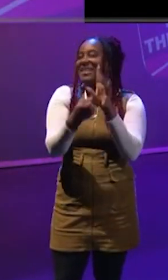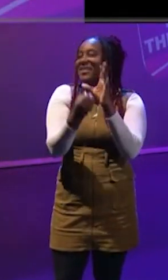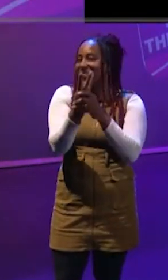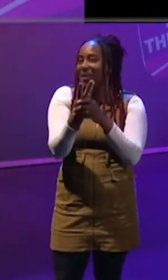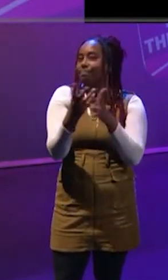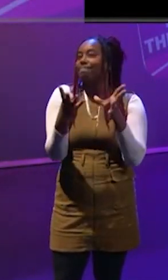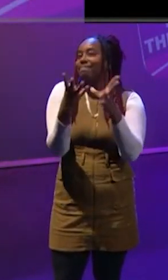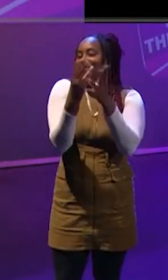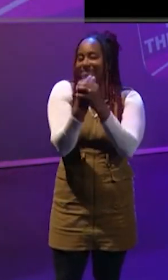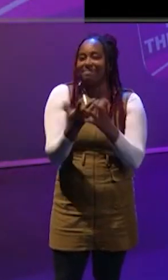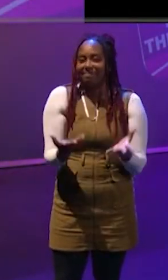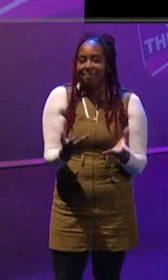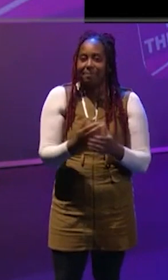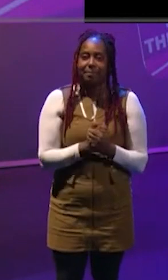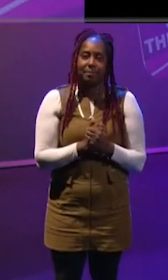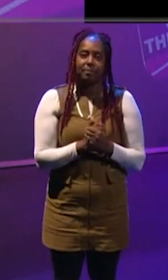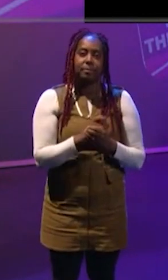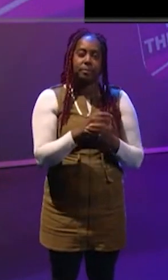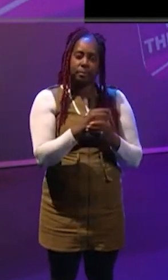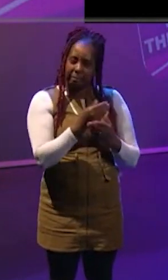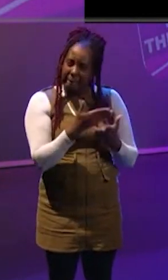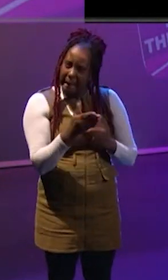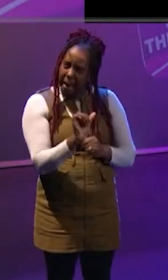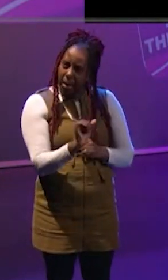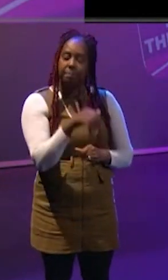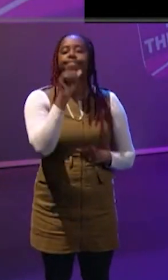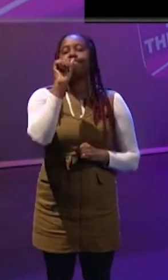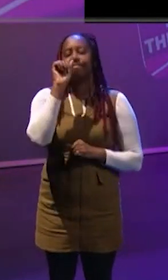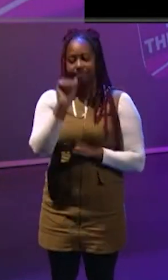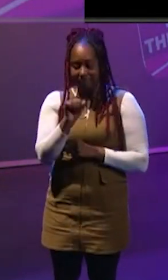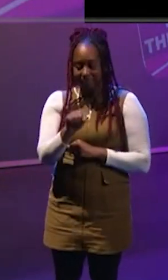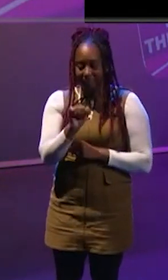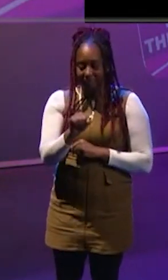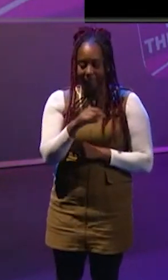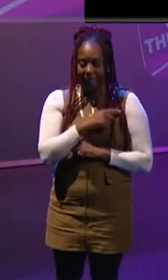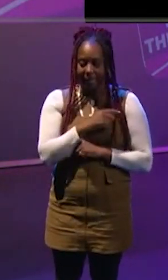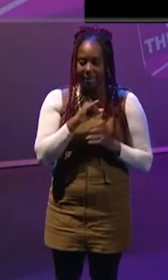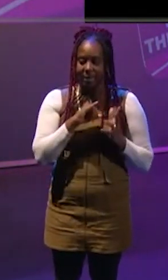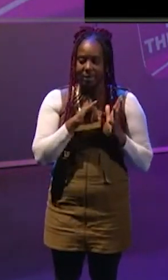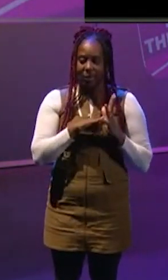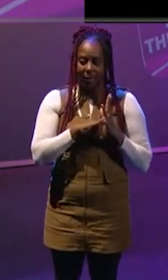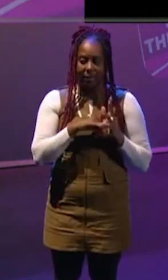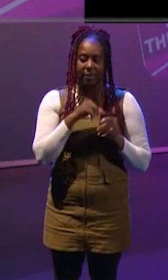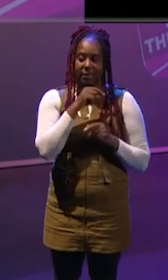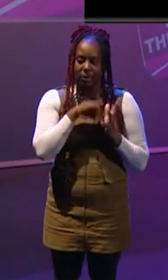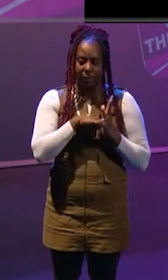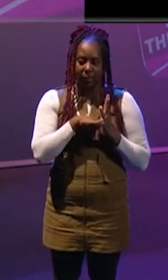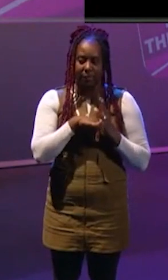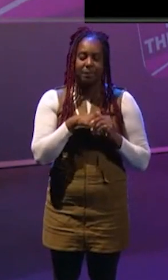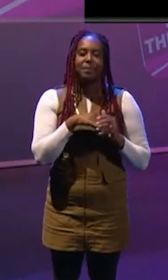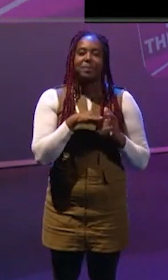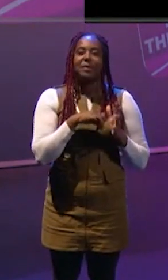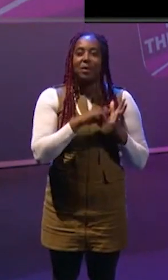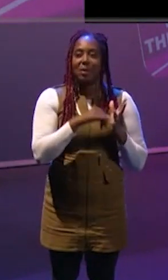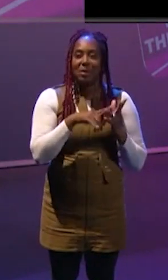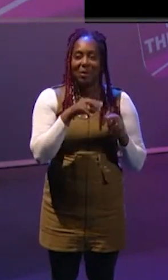that makes sense. Yeah, for sure. That's definitely how I started out. And I still have many, many people I